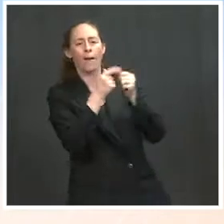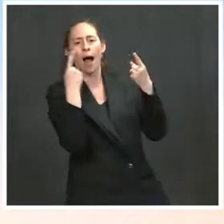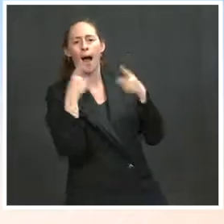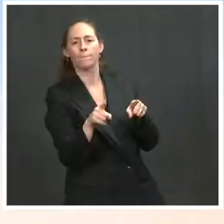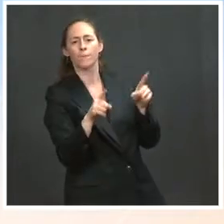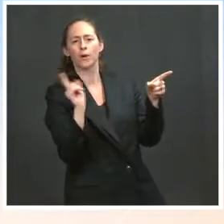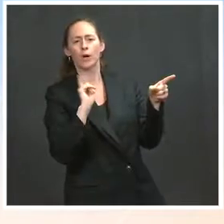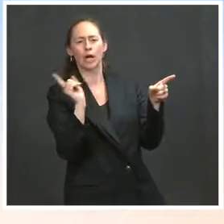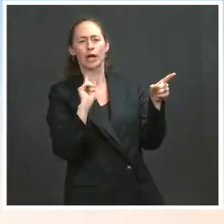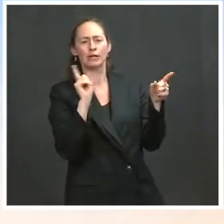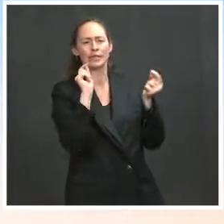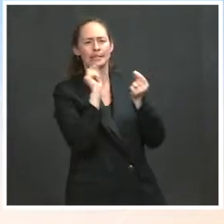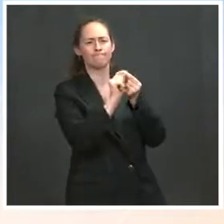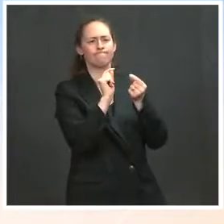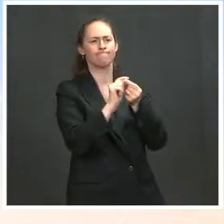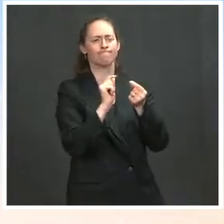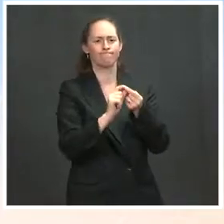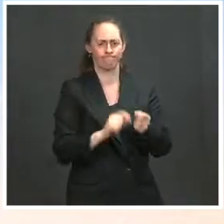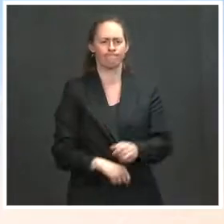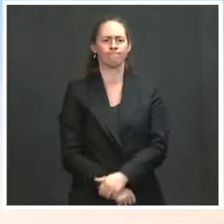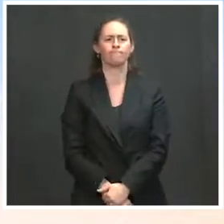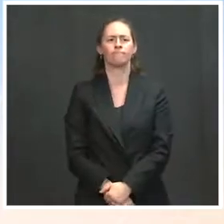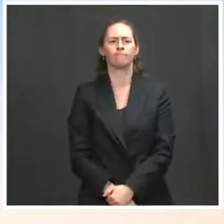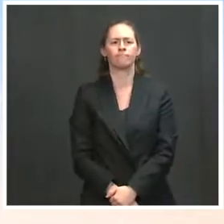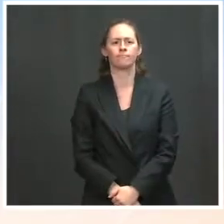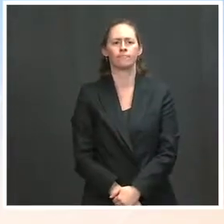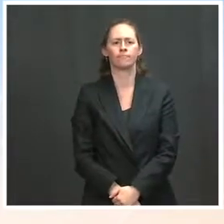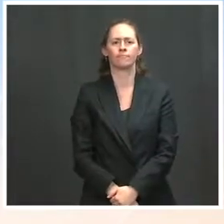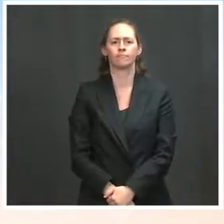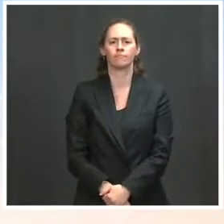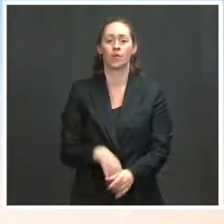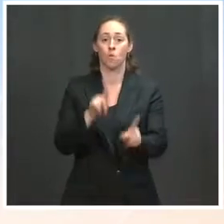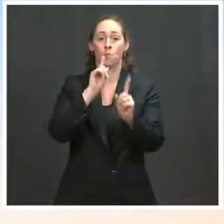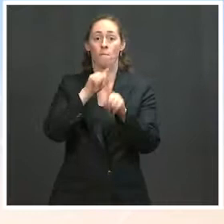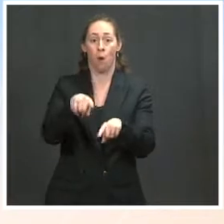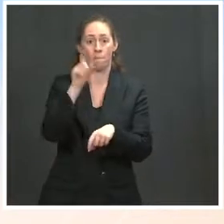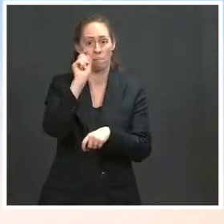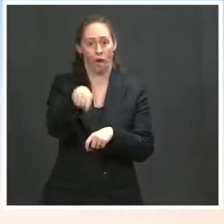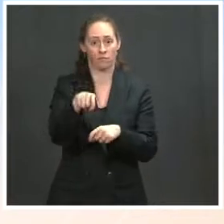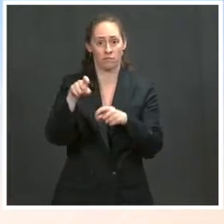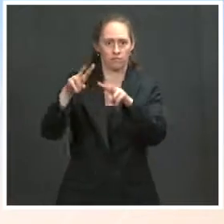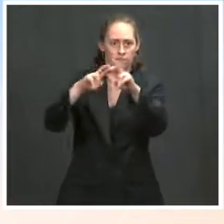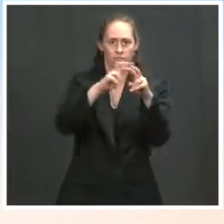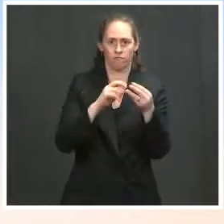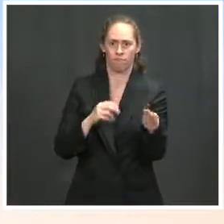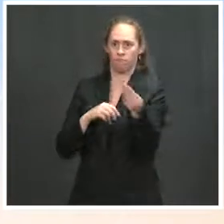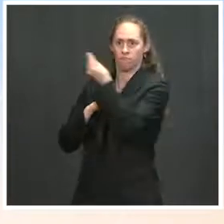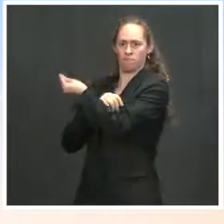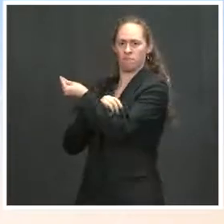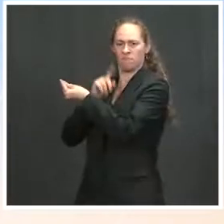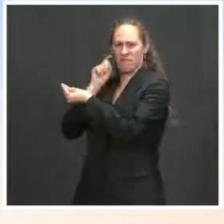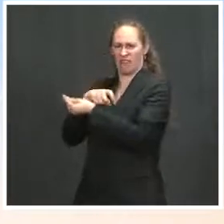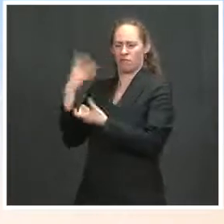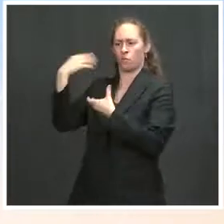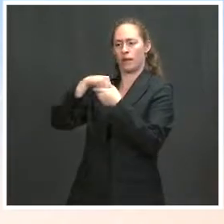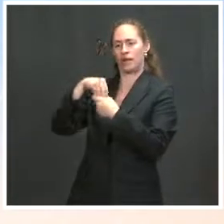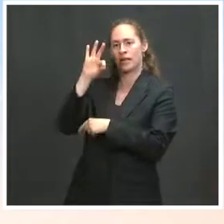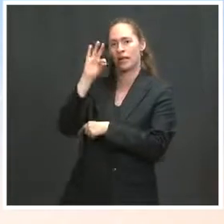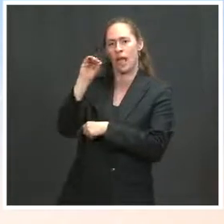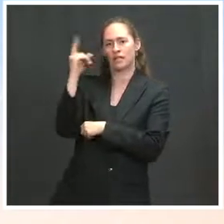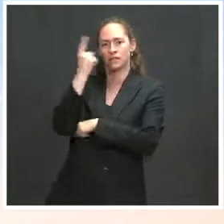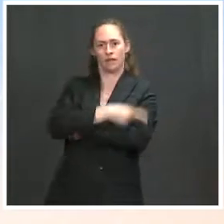and deliver a report to him again in 90 days. It will be another whole of government effort, as I